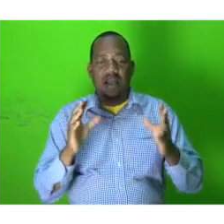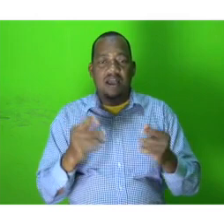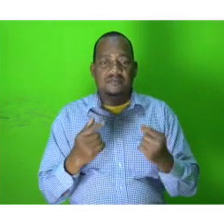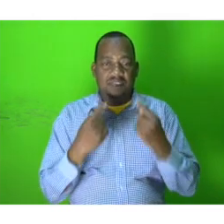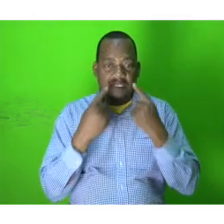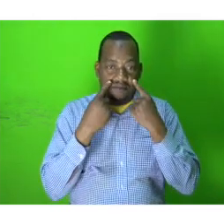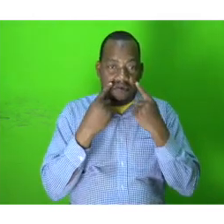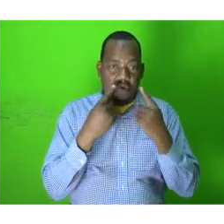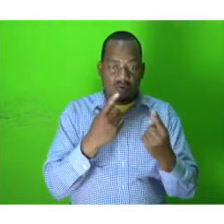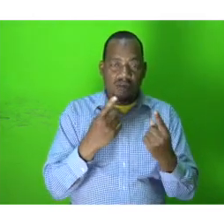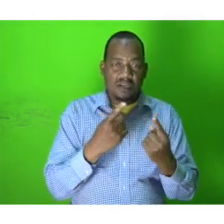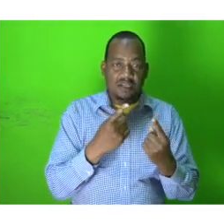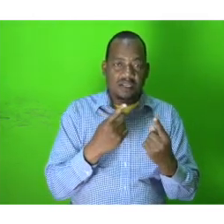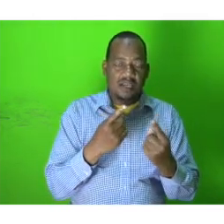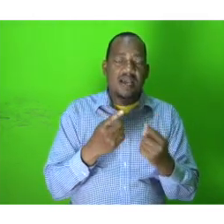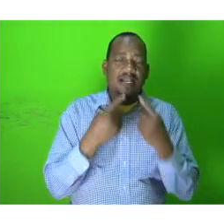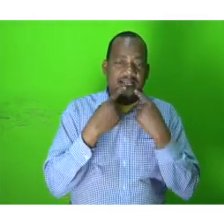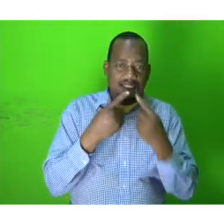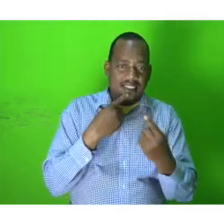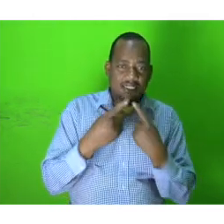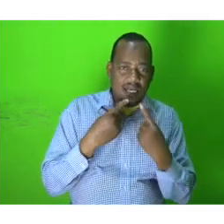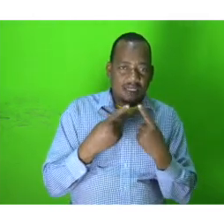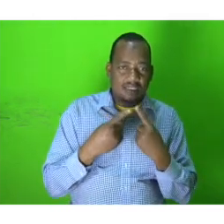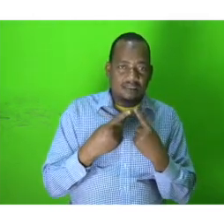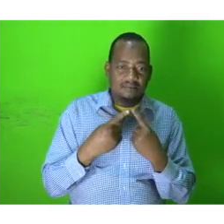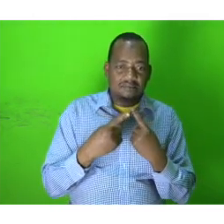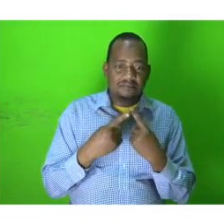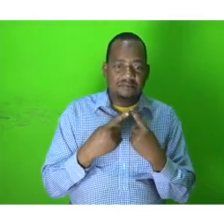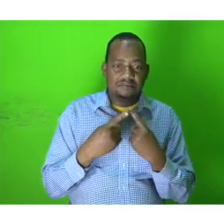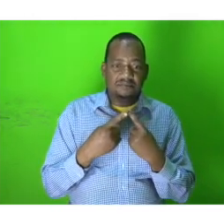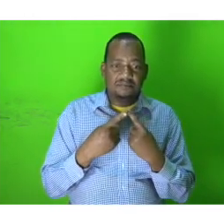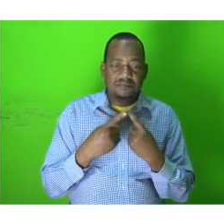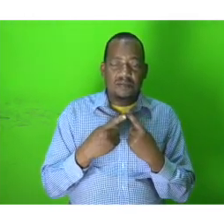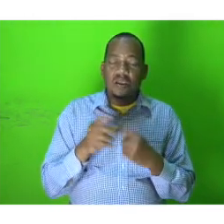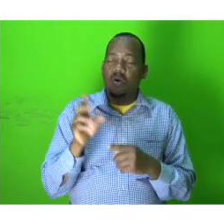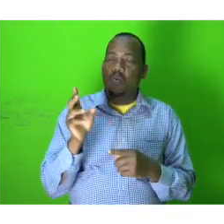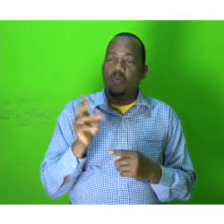statement. I think we have already discussed